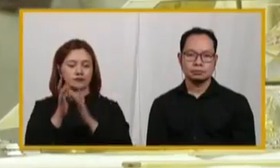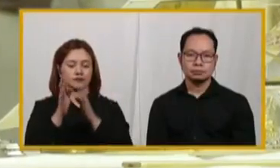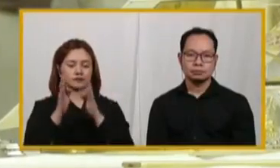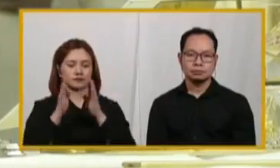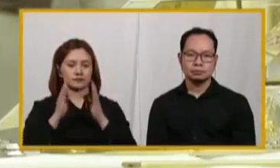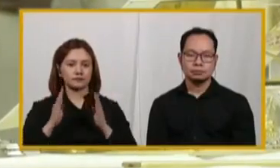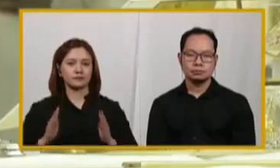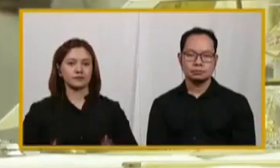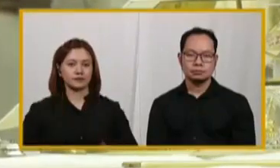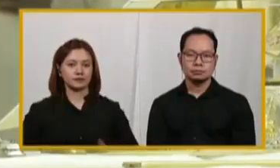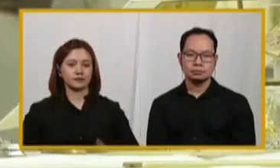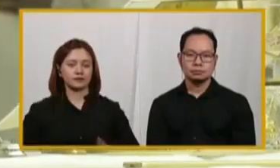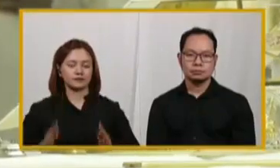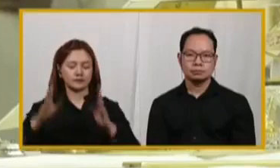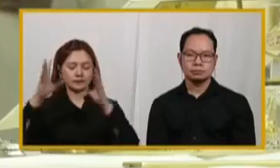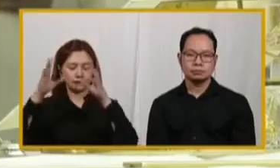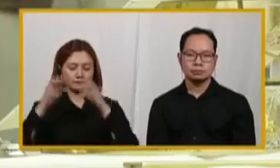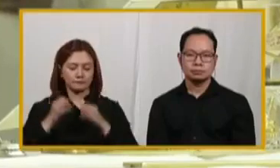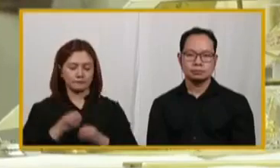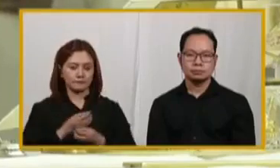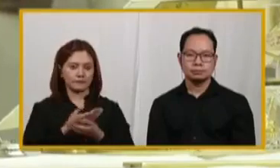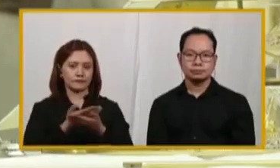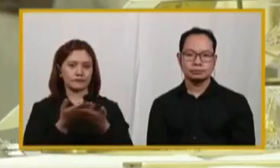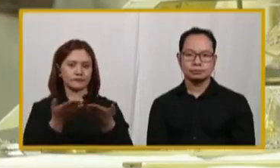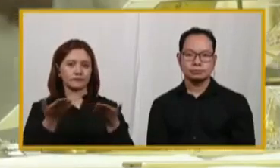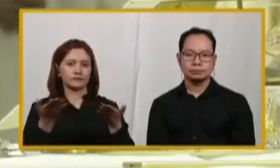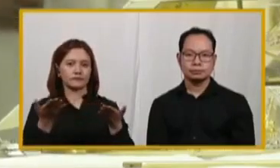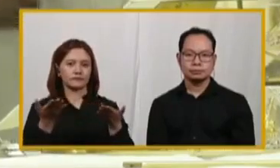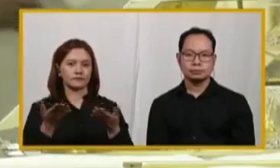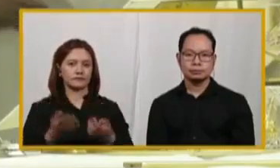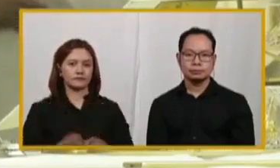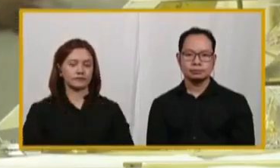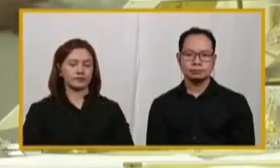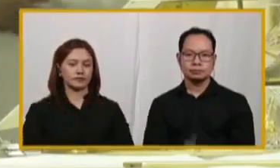body, which will be given up for you."